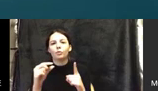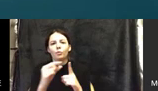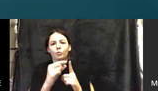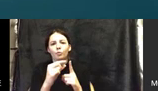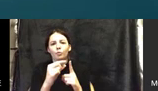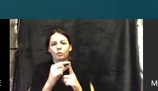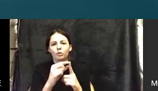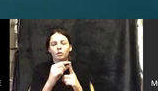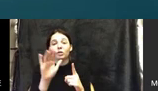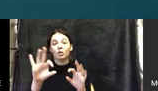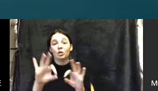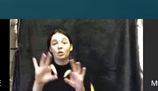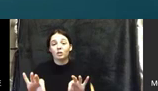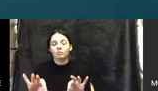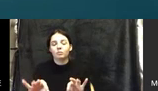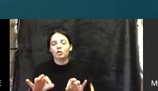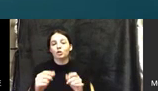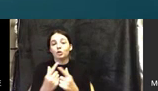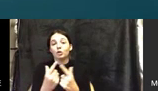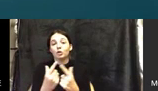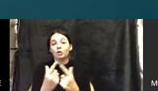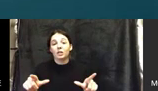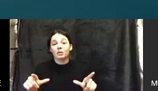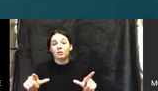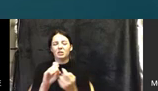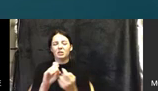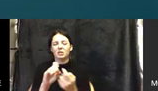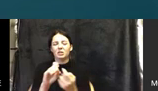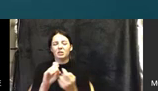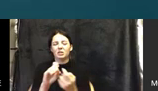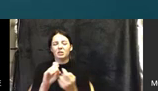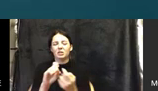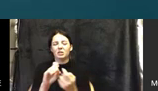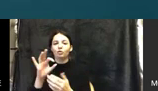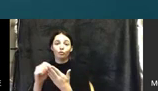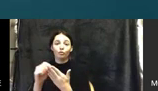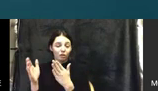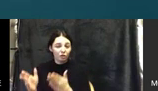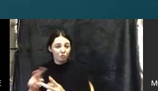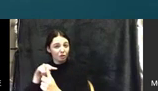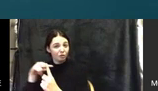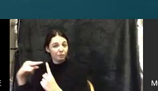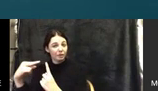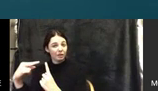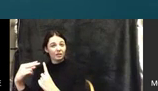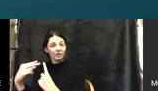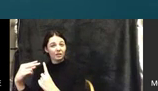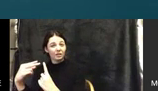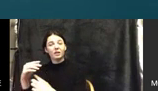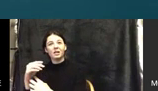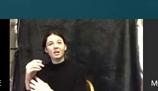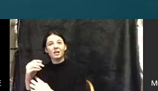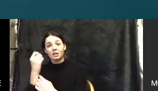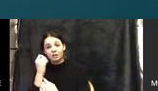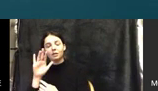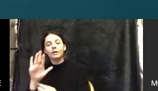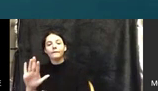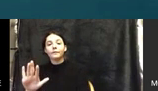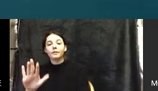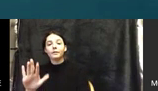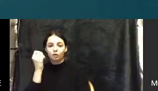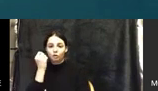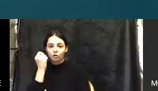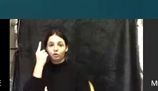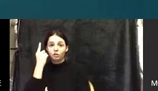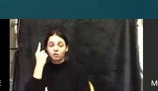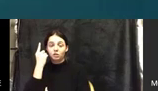your readers will see your writing, and even more important, their understanding of a topic. So again, this goes